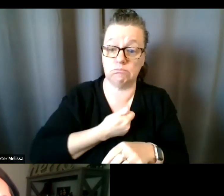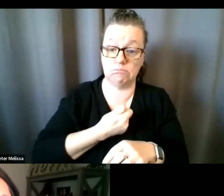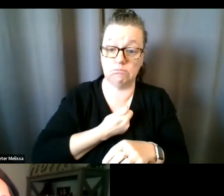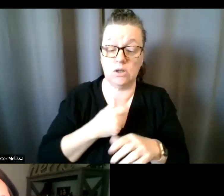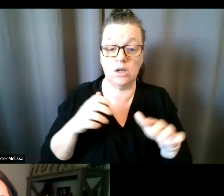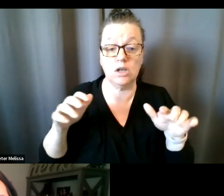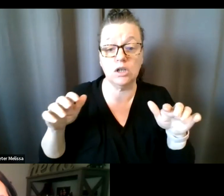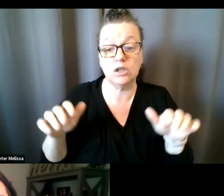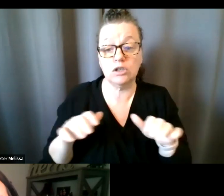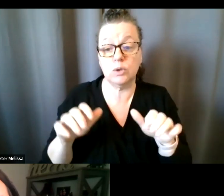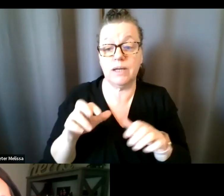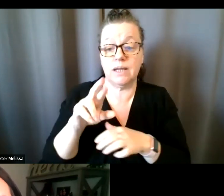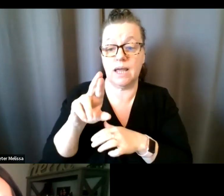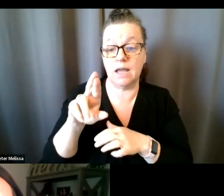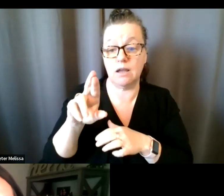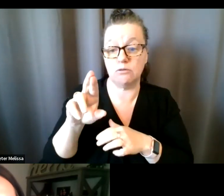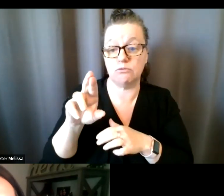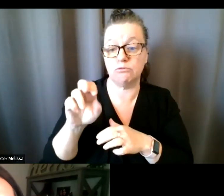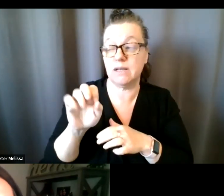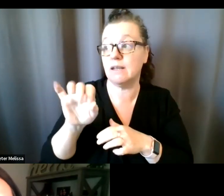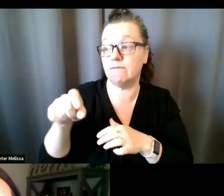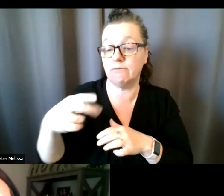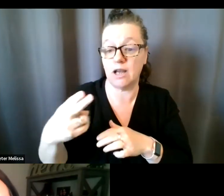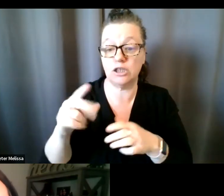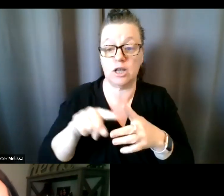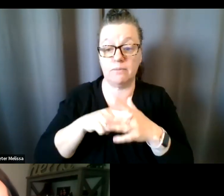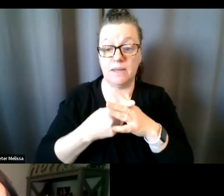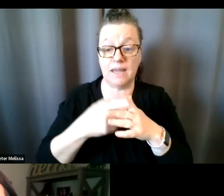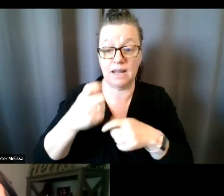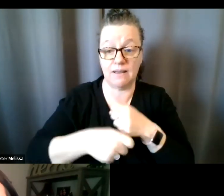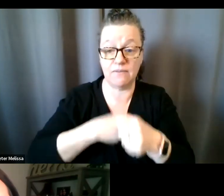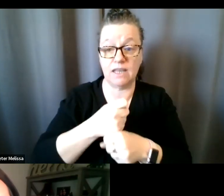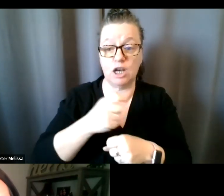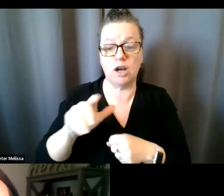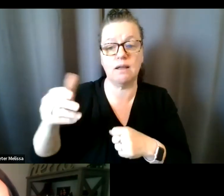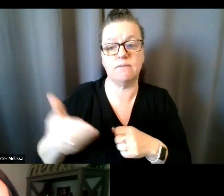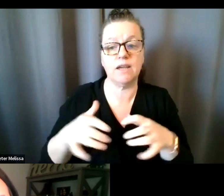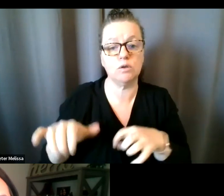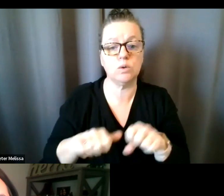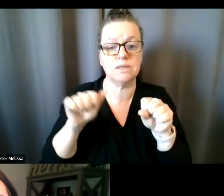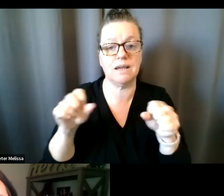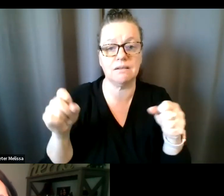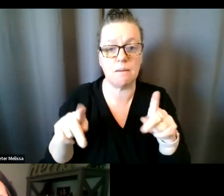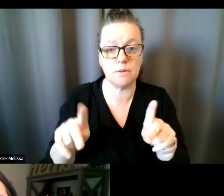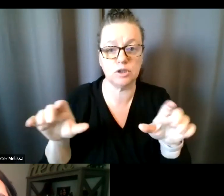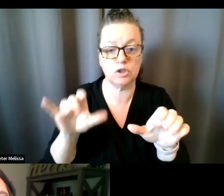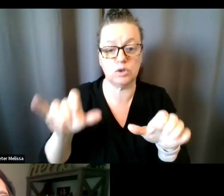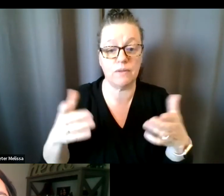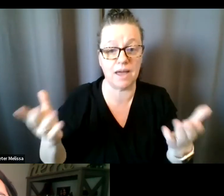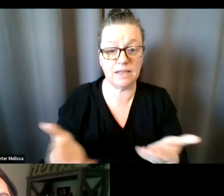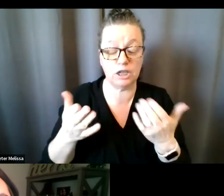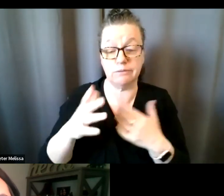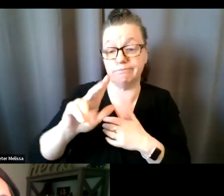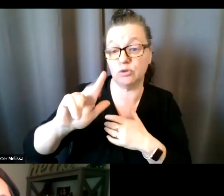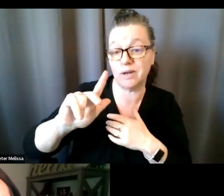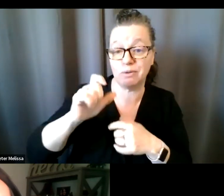sort of refresh or reset at the beginning of a year, and I invite you to take an opportunity to do that here. It's 2023 and